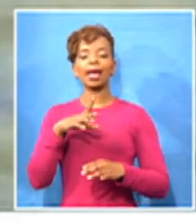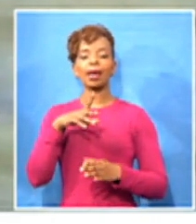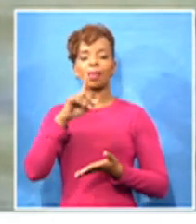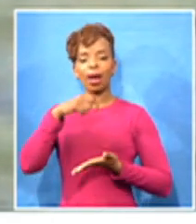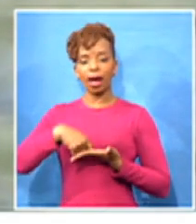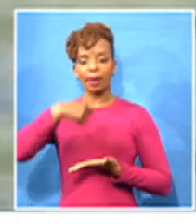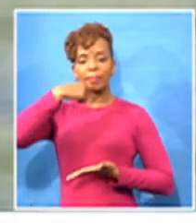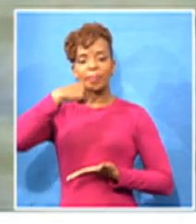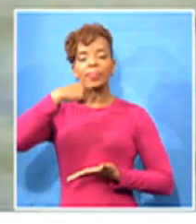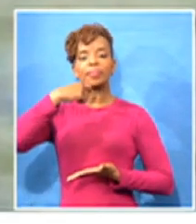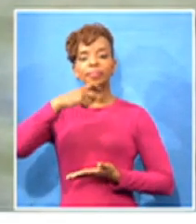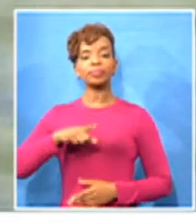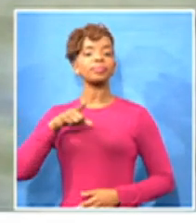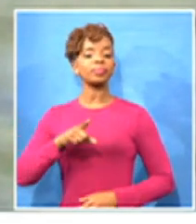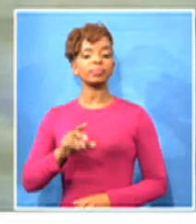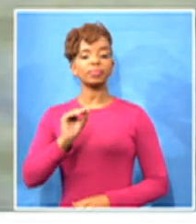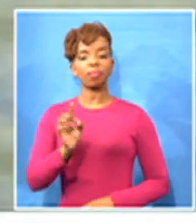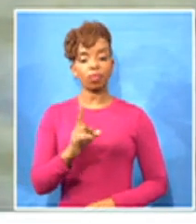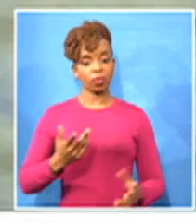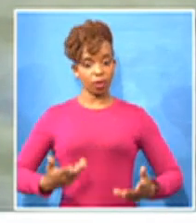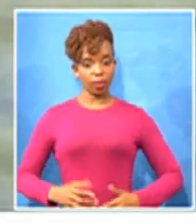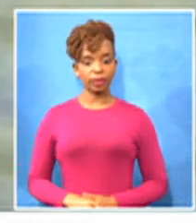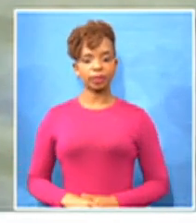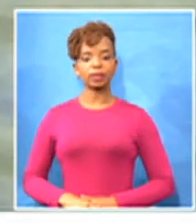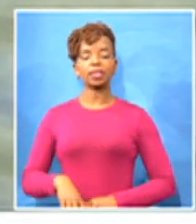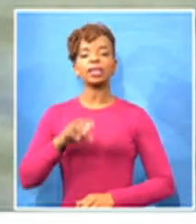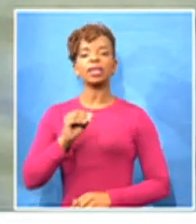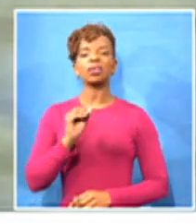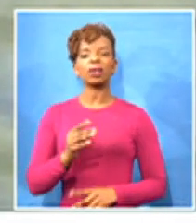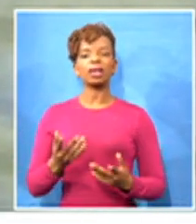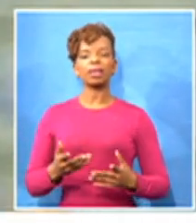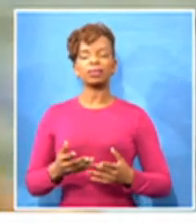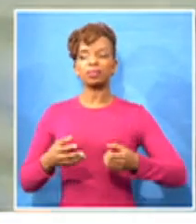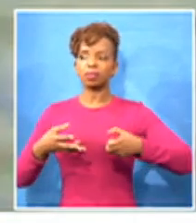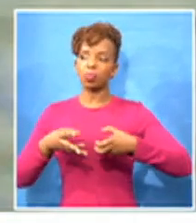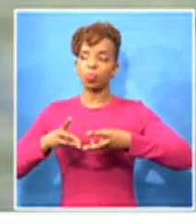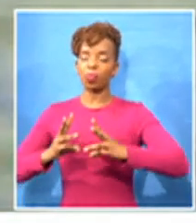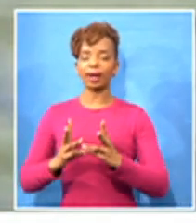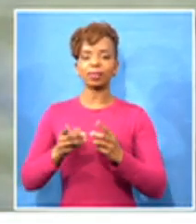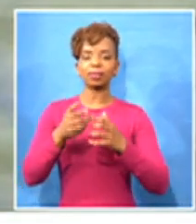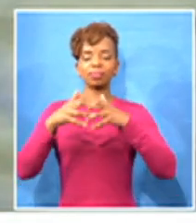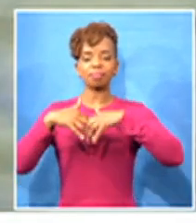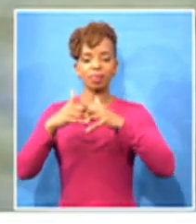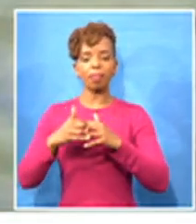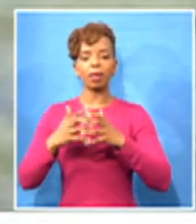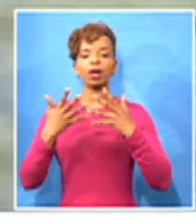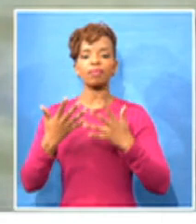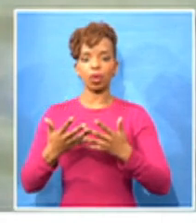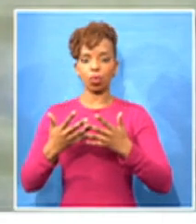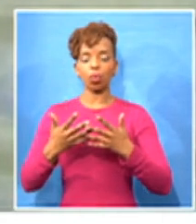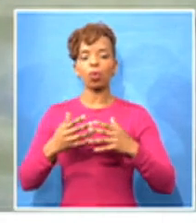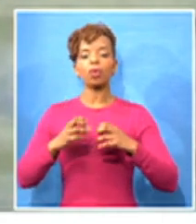formulation contains is a killed form or a modified form of the actual virus or